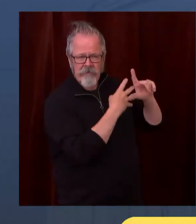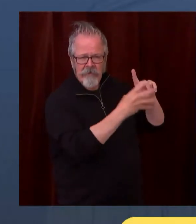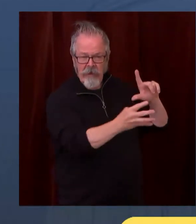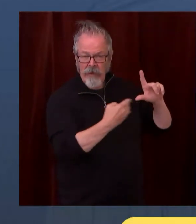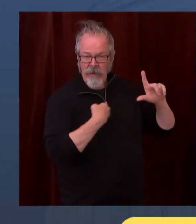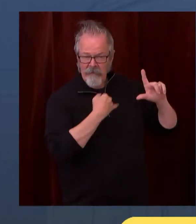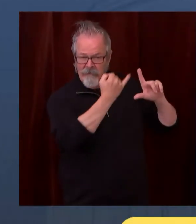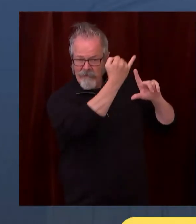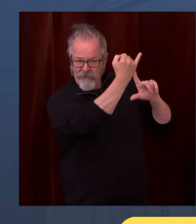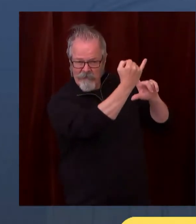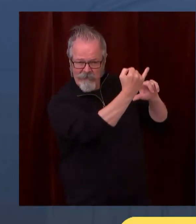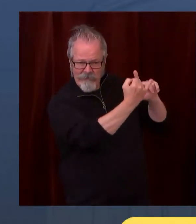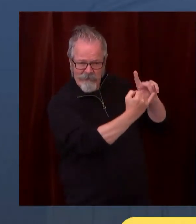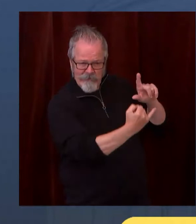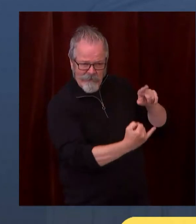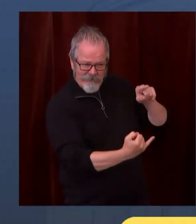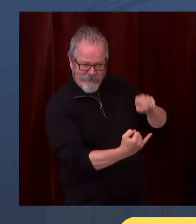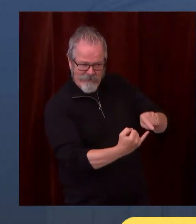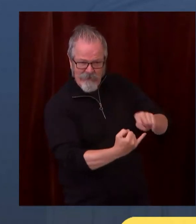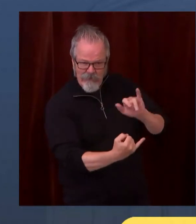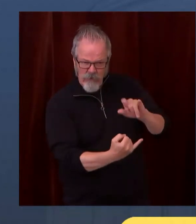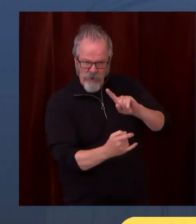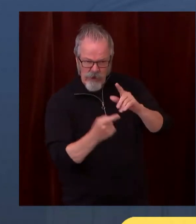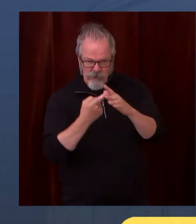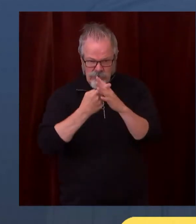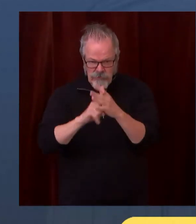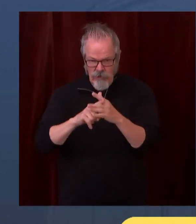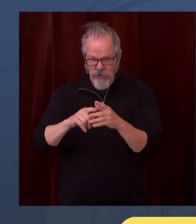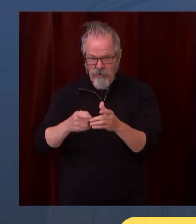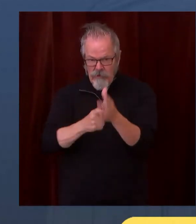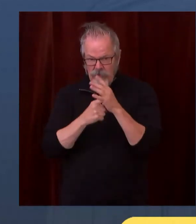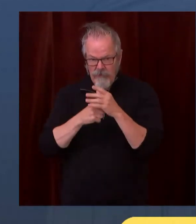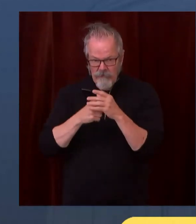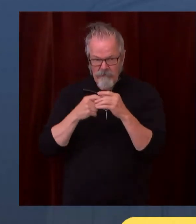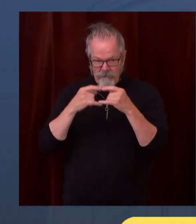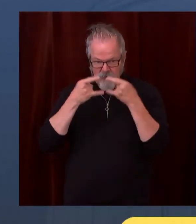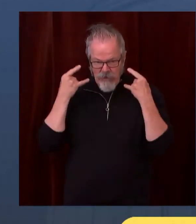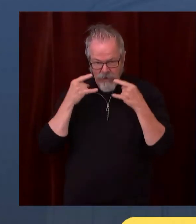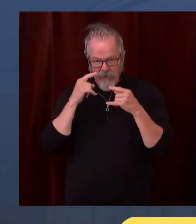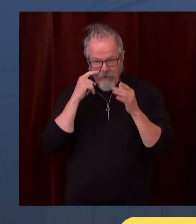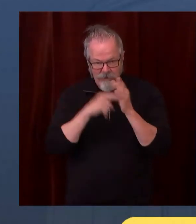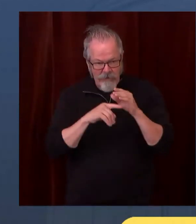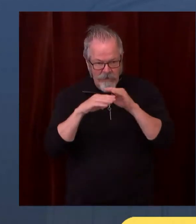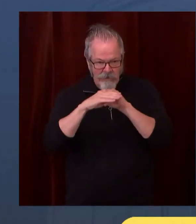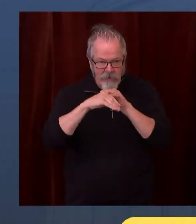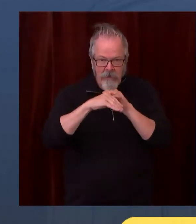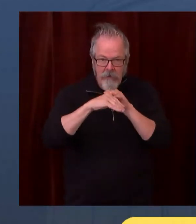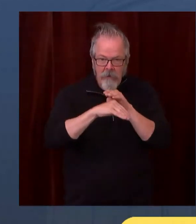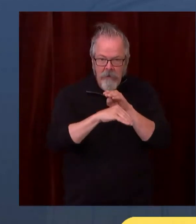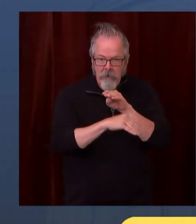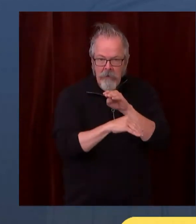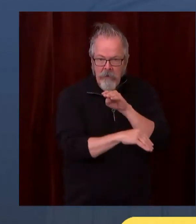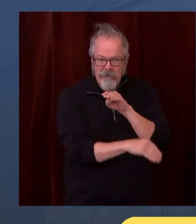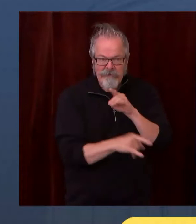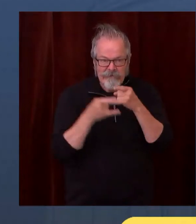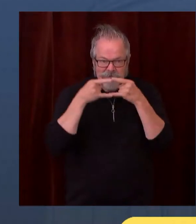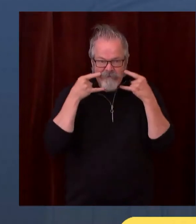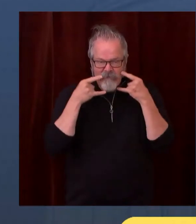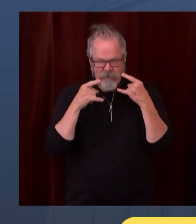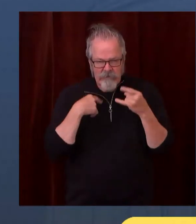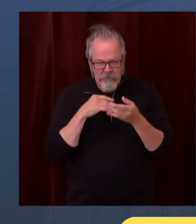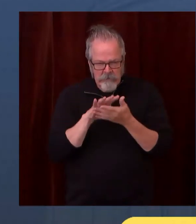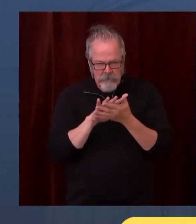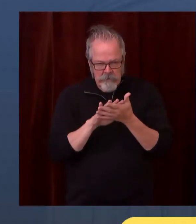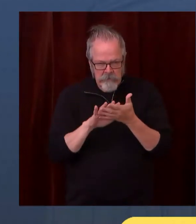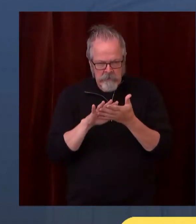believe it works. I'm sorry, I lost the last. So, like in Yakima, you saw a